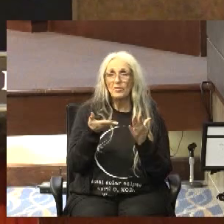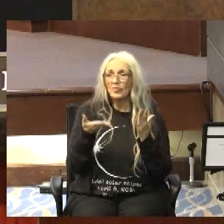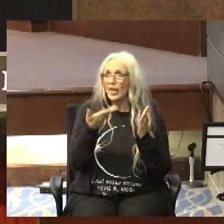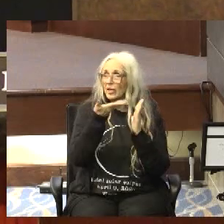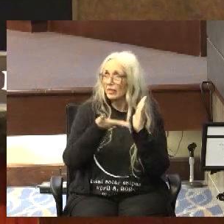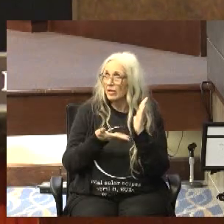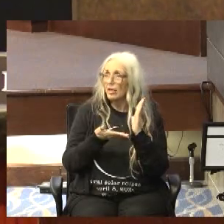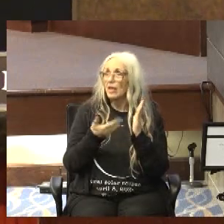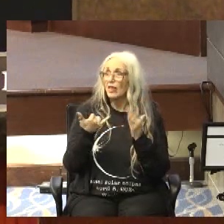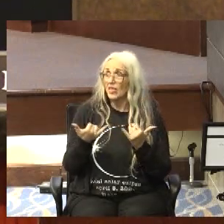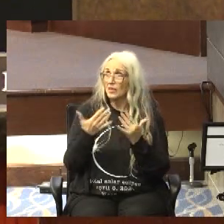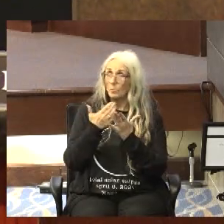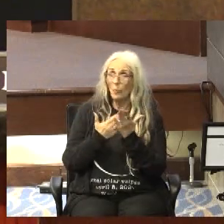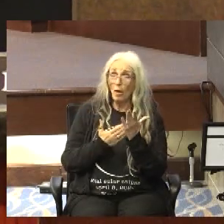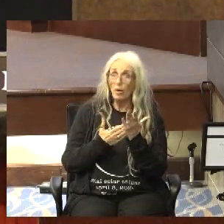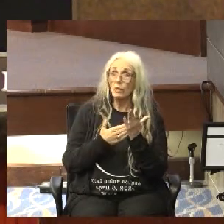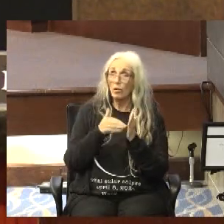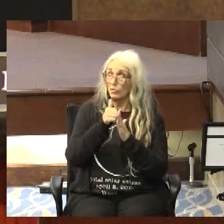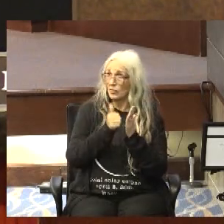agenda.